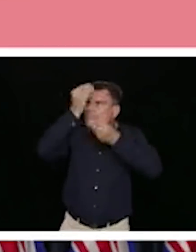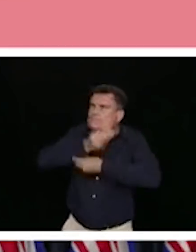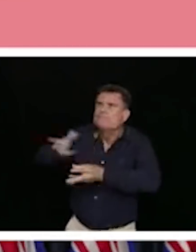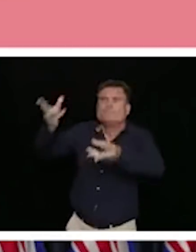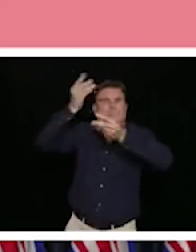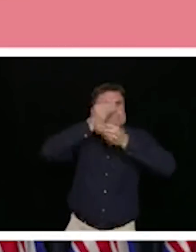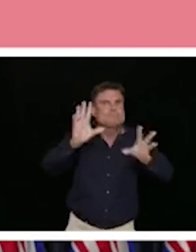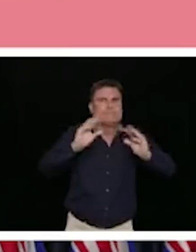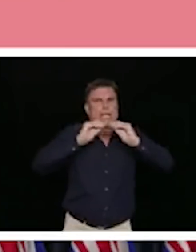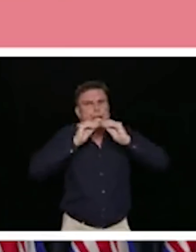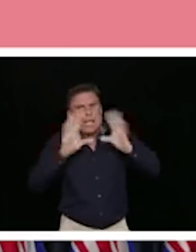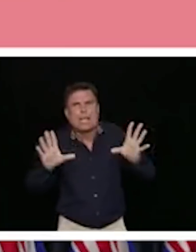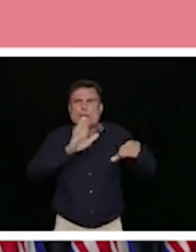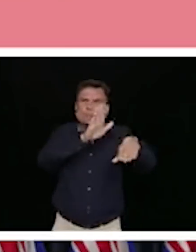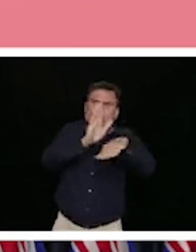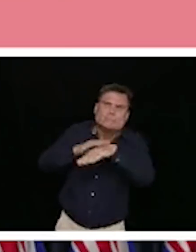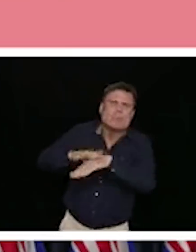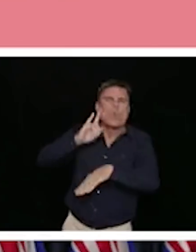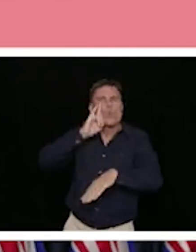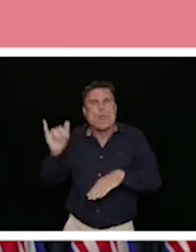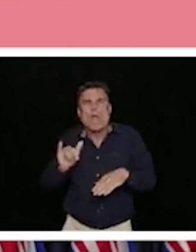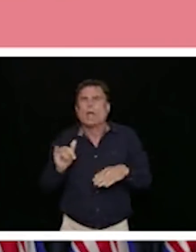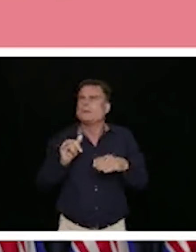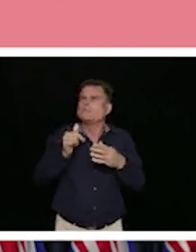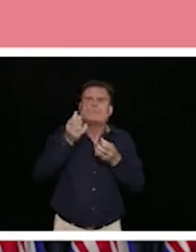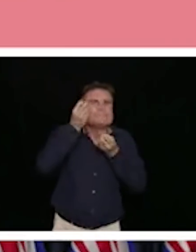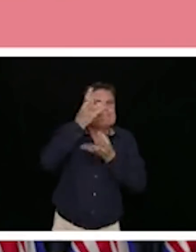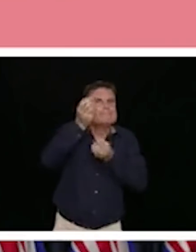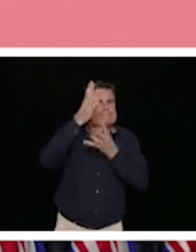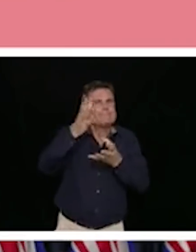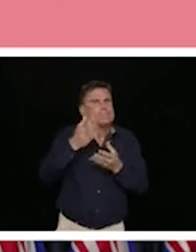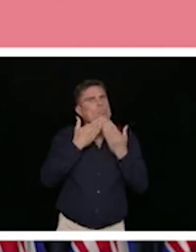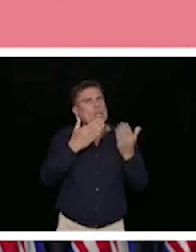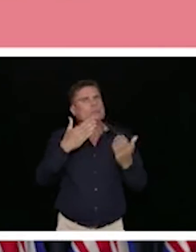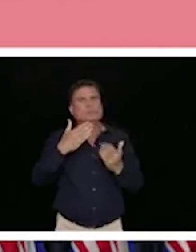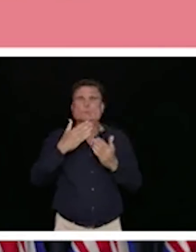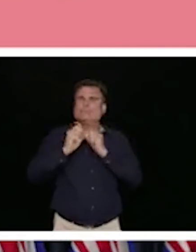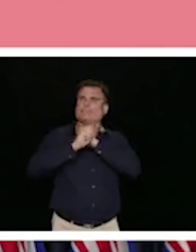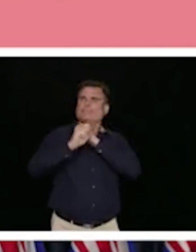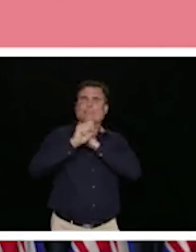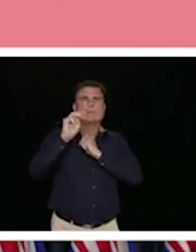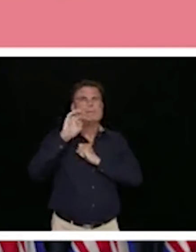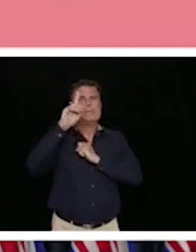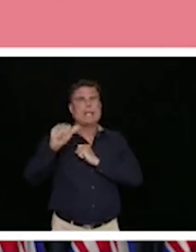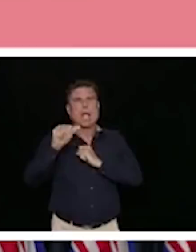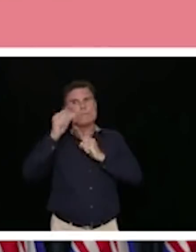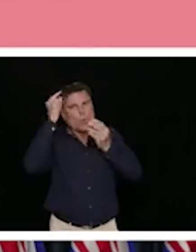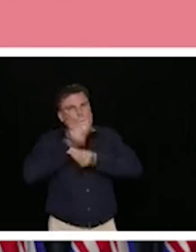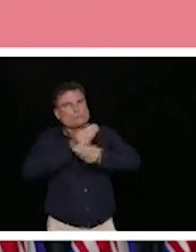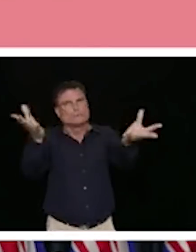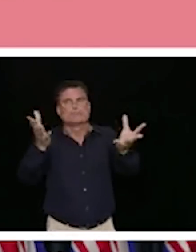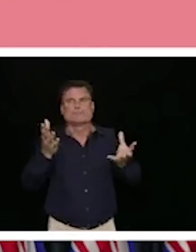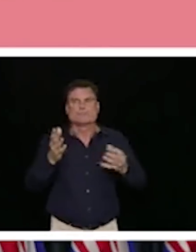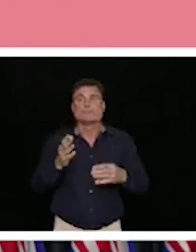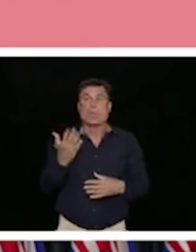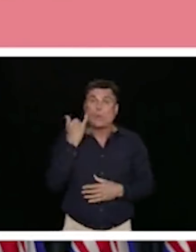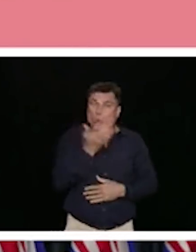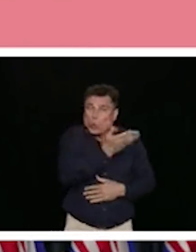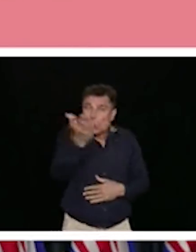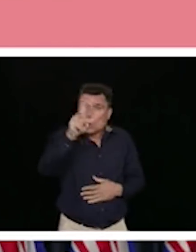and internationally to help us better understand. But it does help us know how many people might have antibodies at this